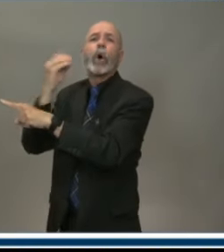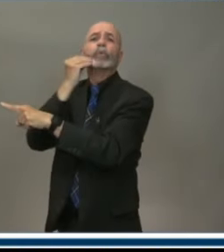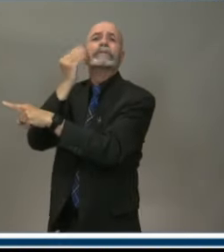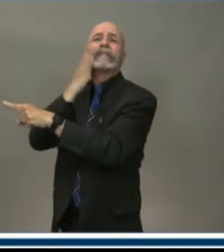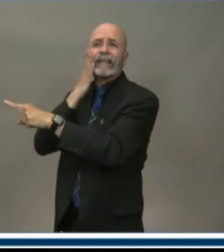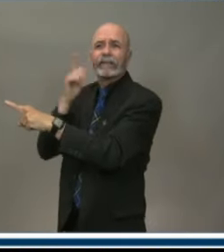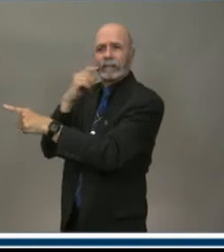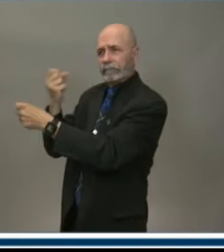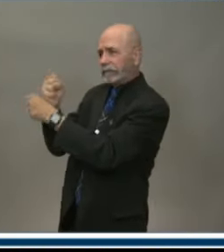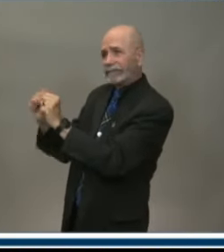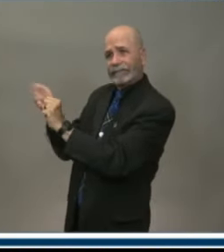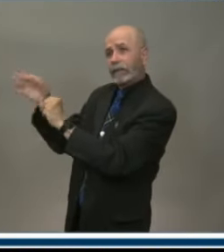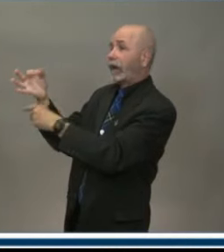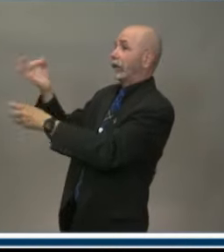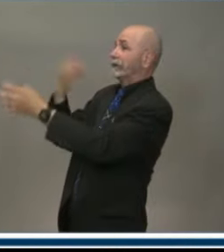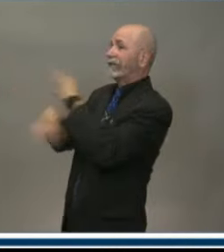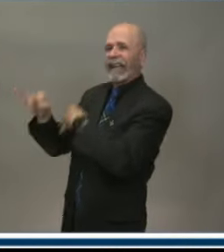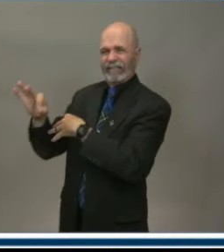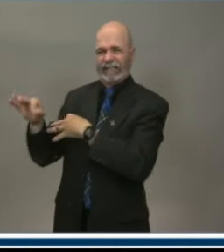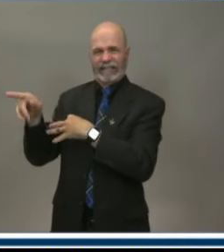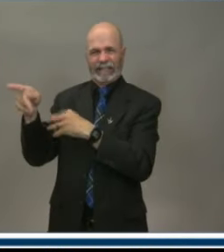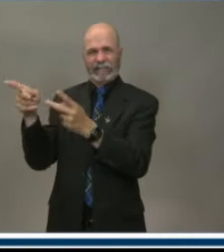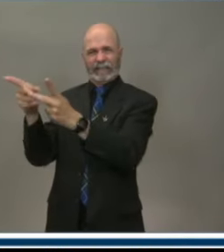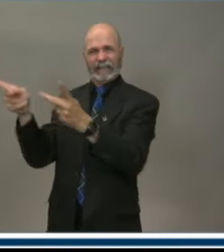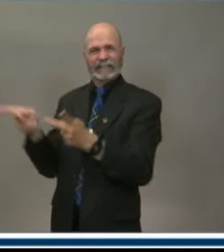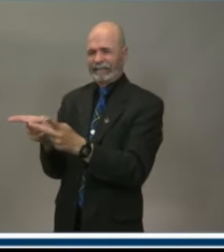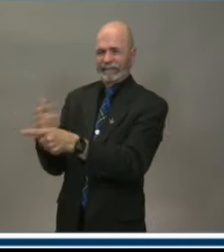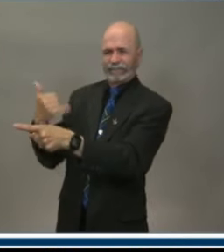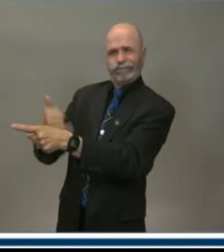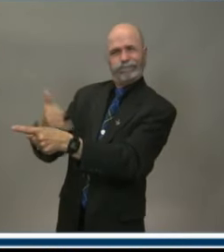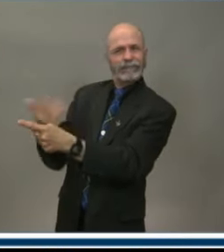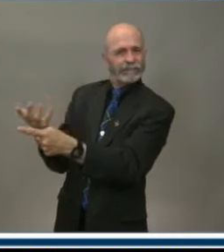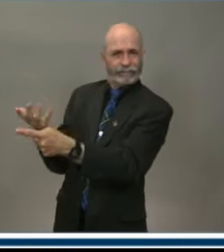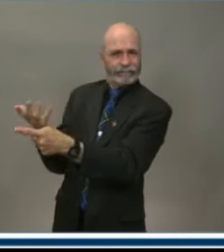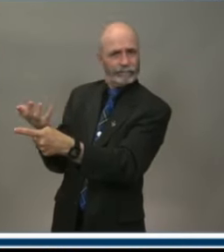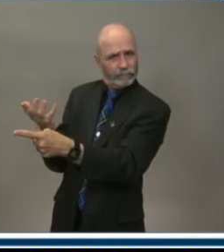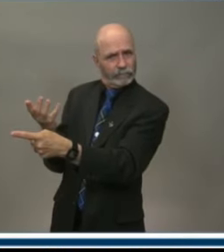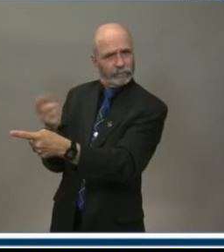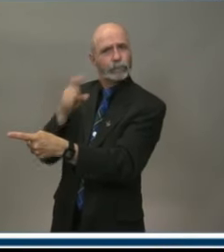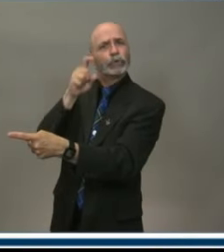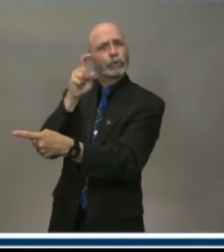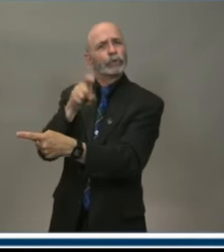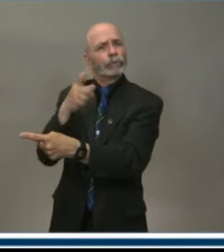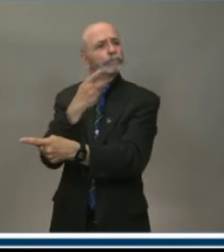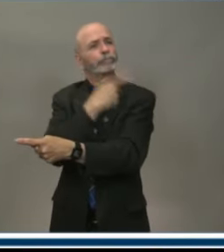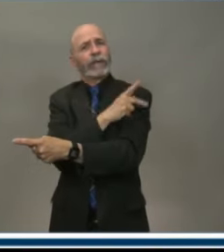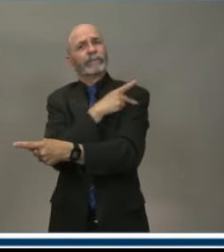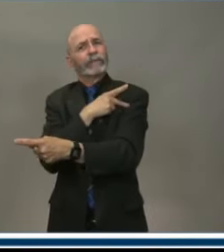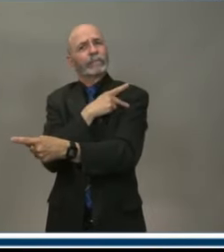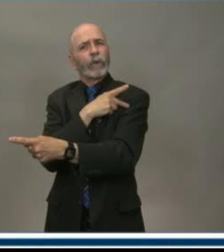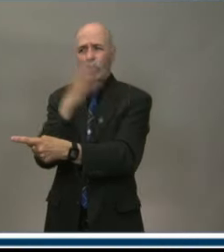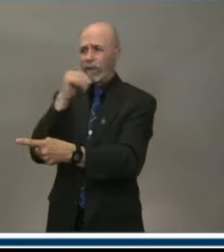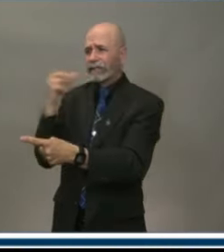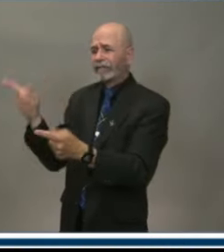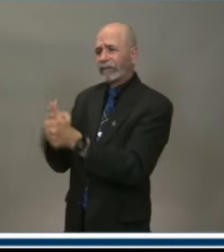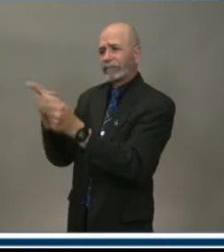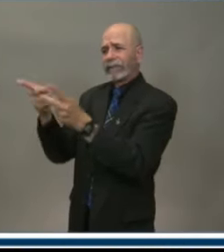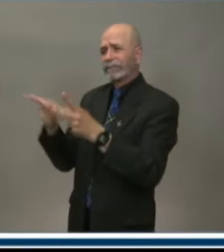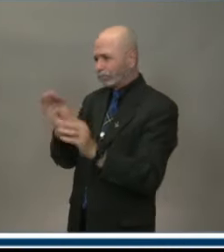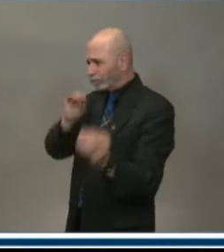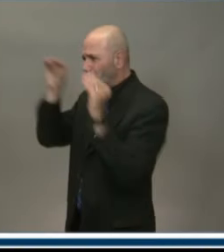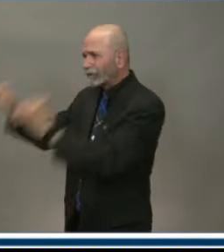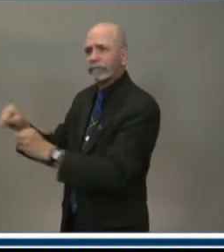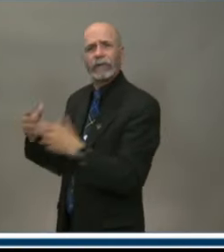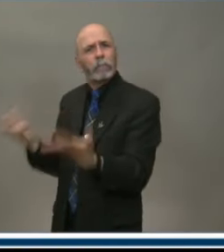they have been. Do you think the province should have done that in the first place? So I can respond to your first